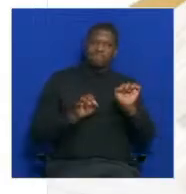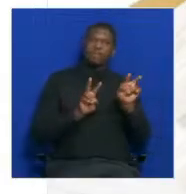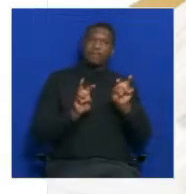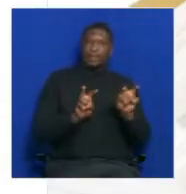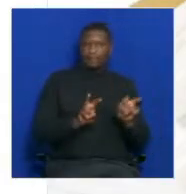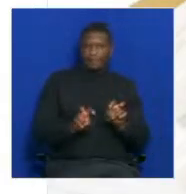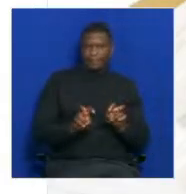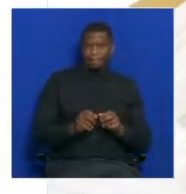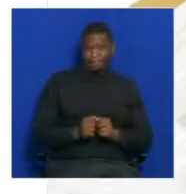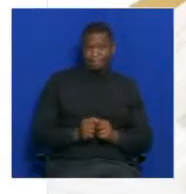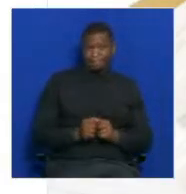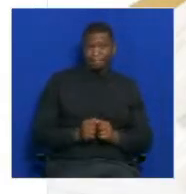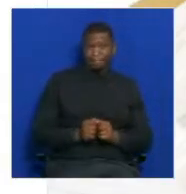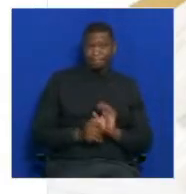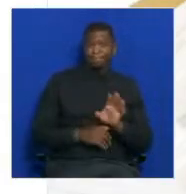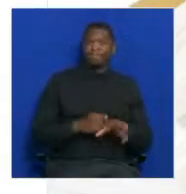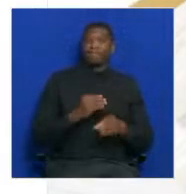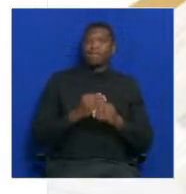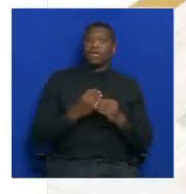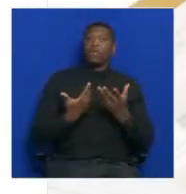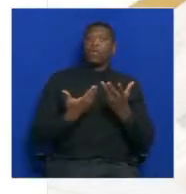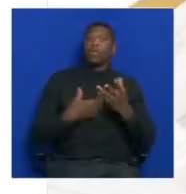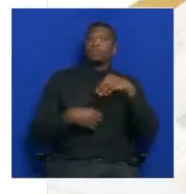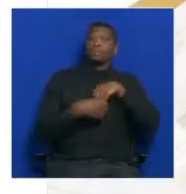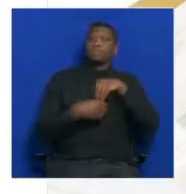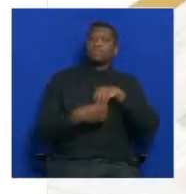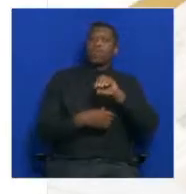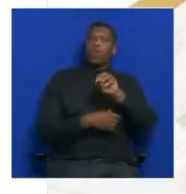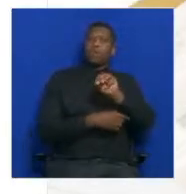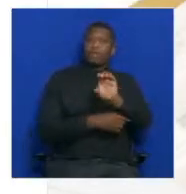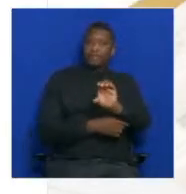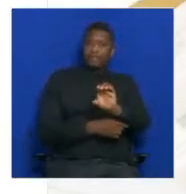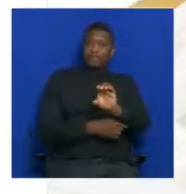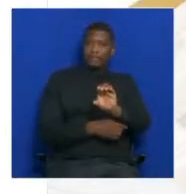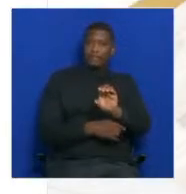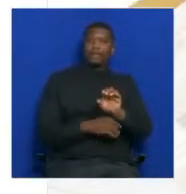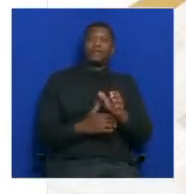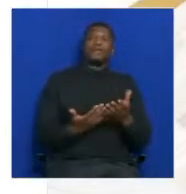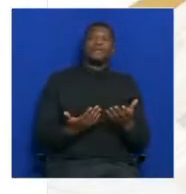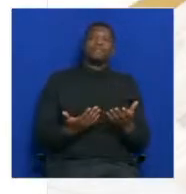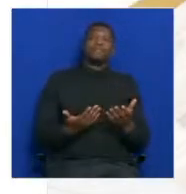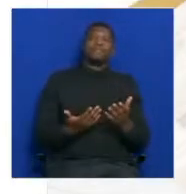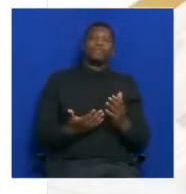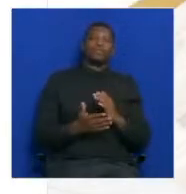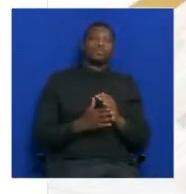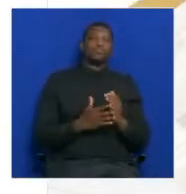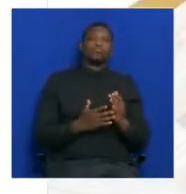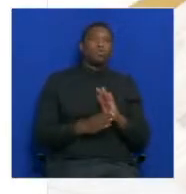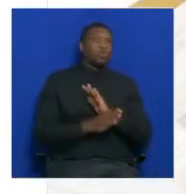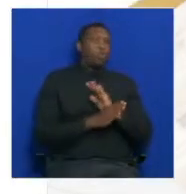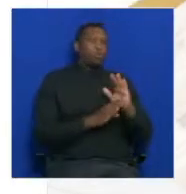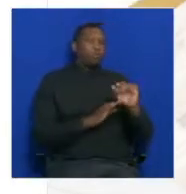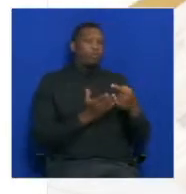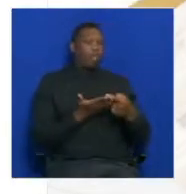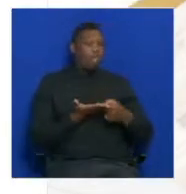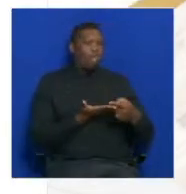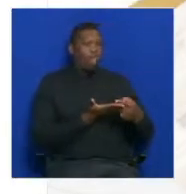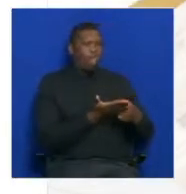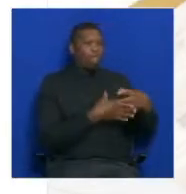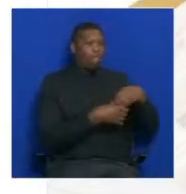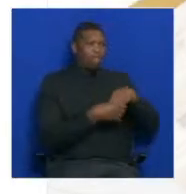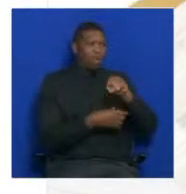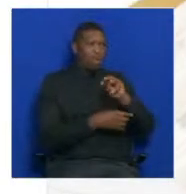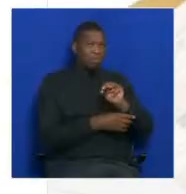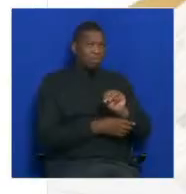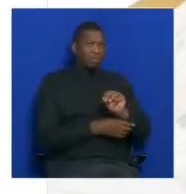And in the OMC, they wouldn't be discussed. All other matters will be